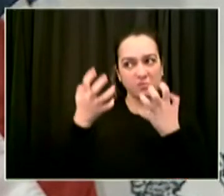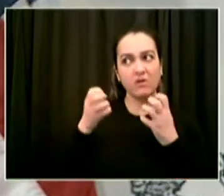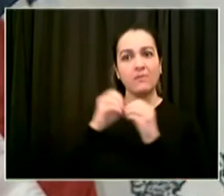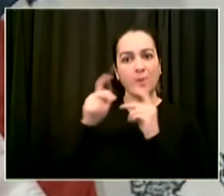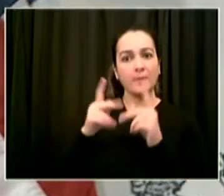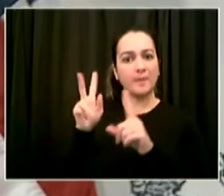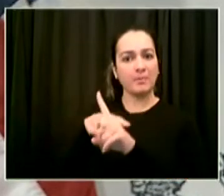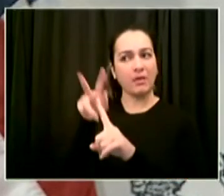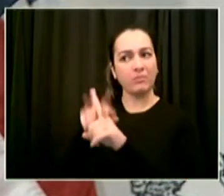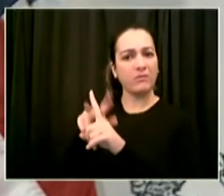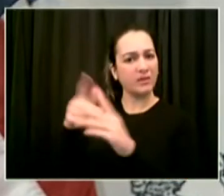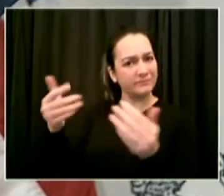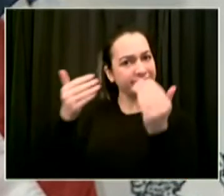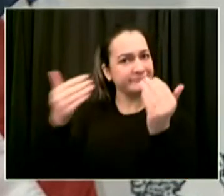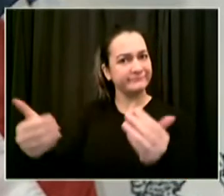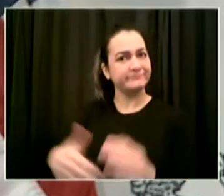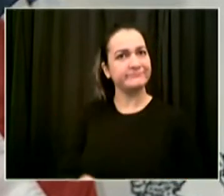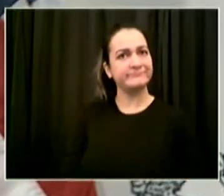The next is Amanda from Politico.